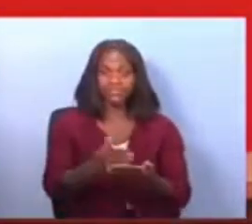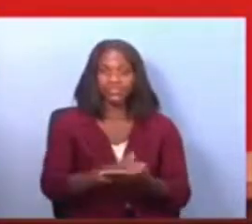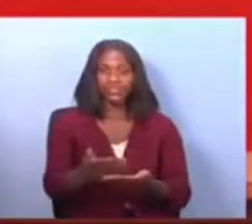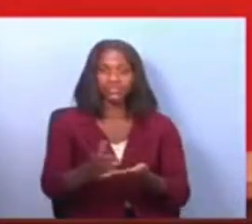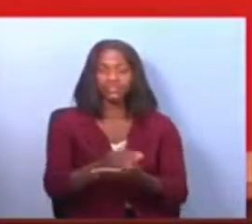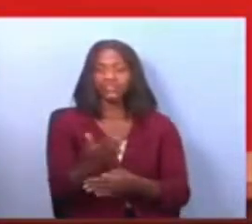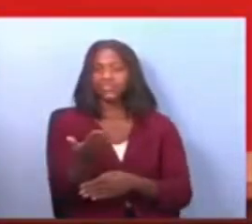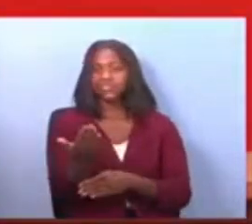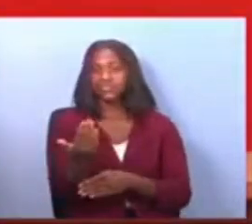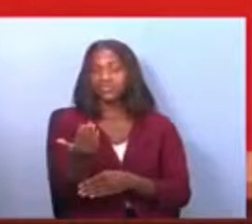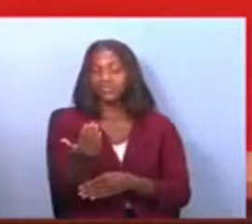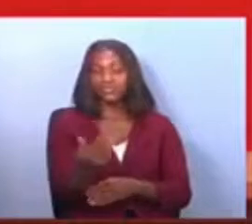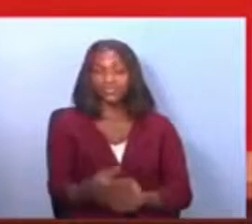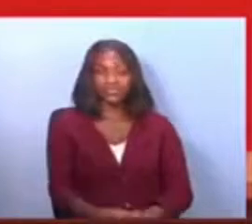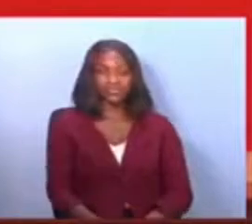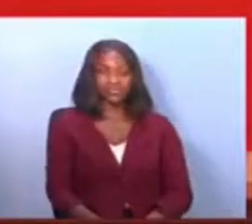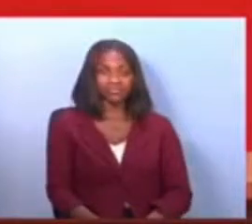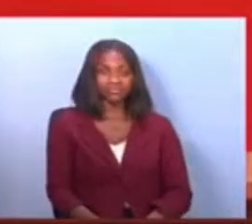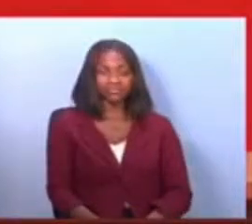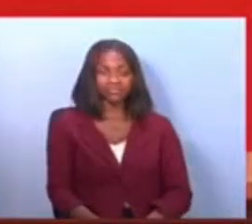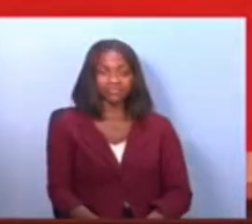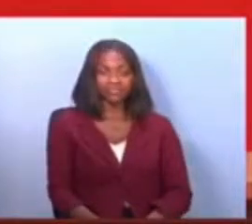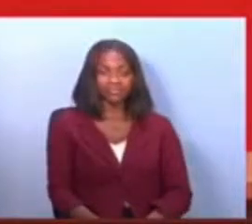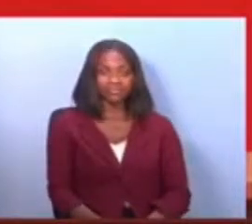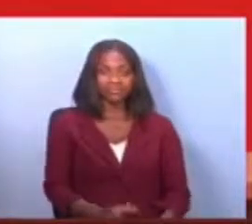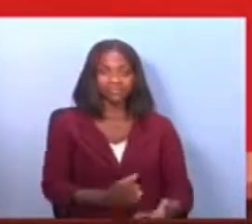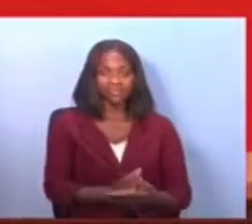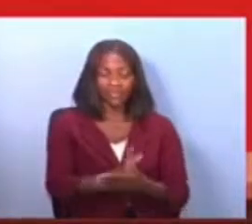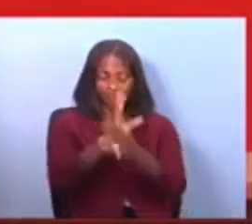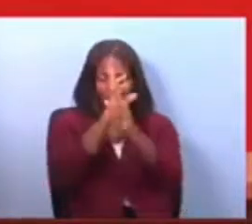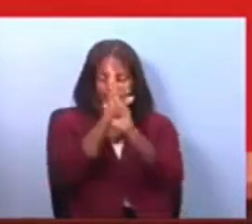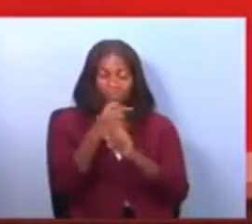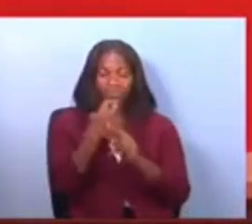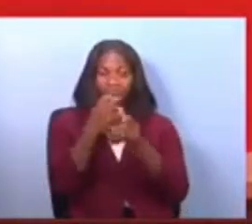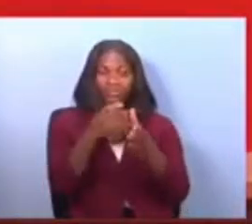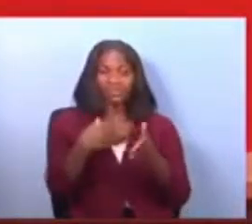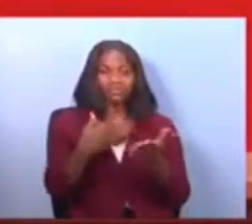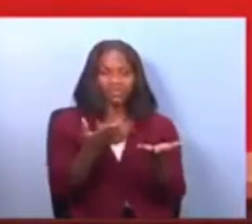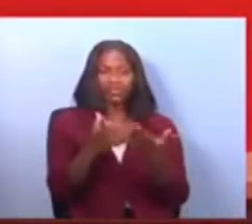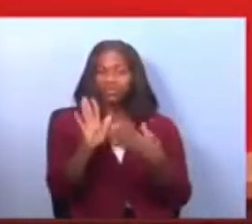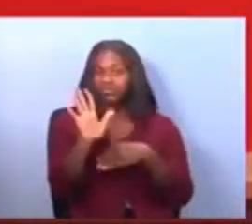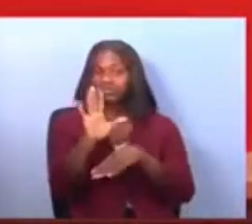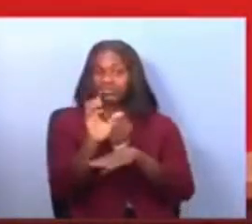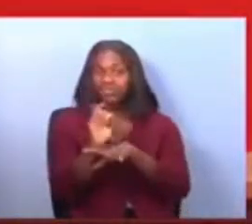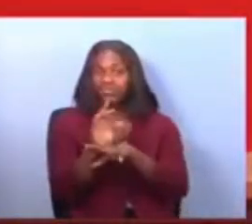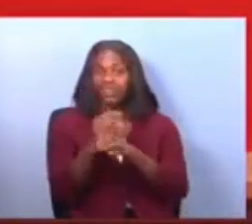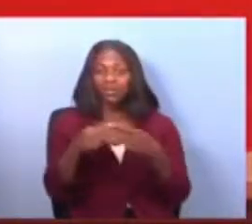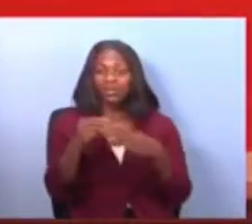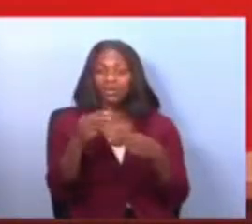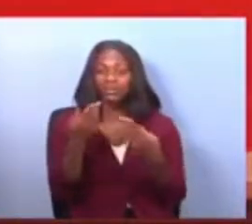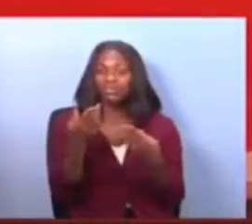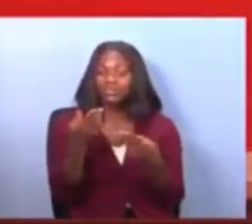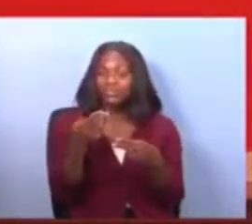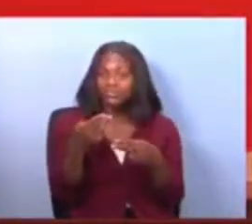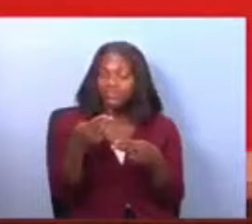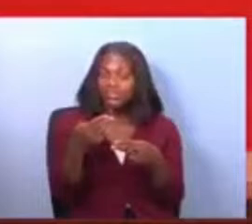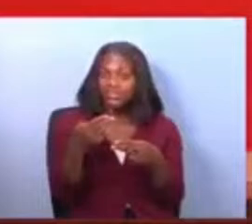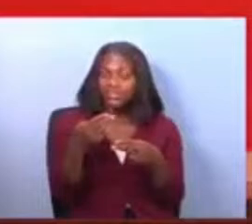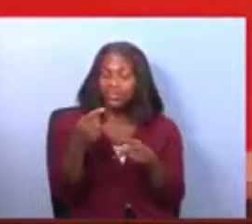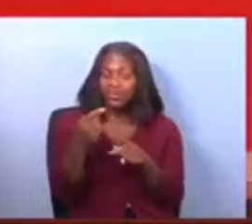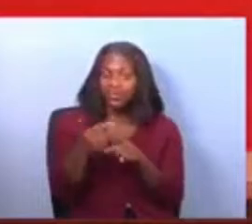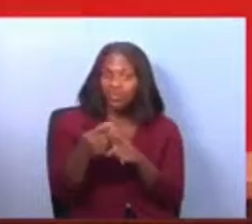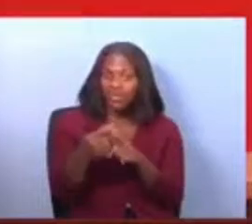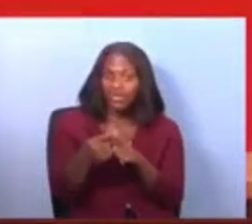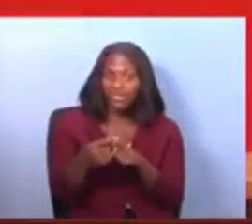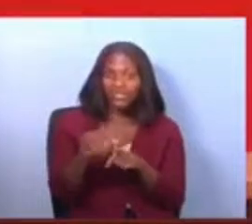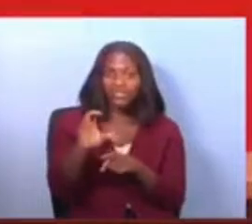Yes, Honorable Member. Right, Honorable Speaker, I seek your guidance on the use of the word composed and